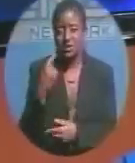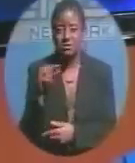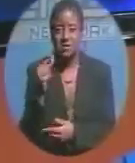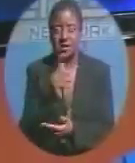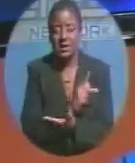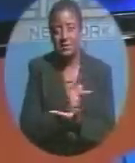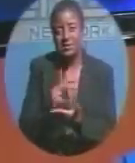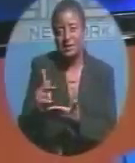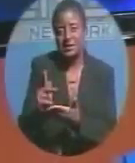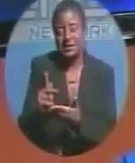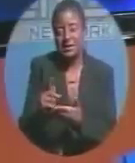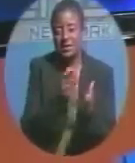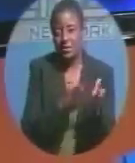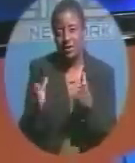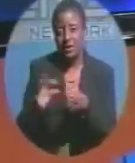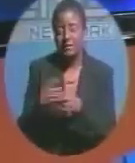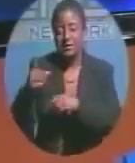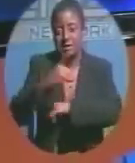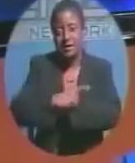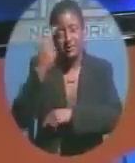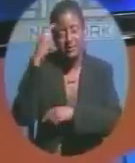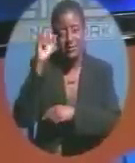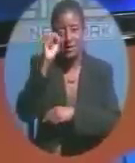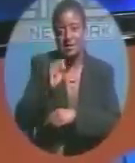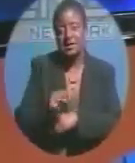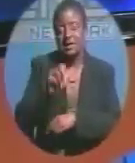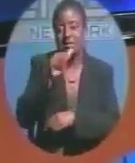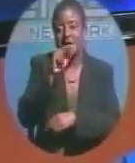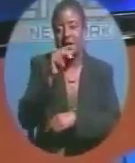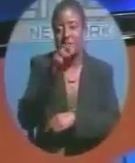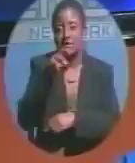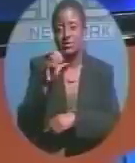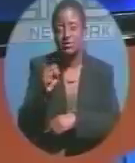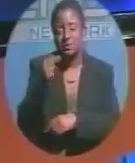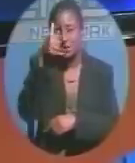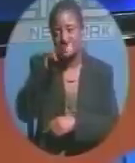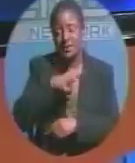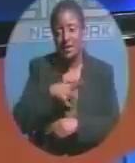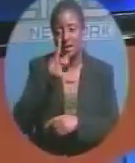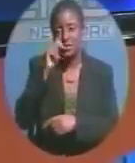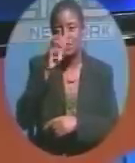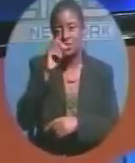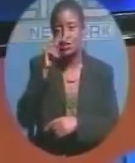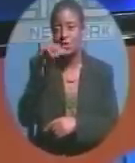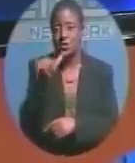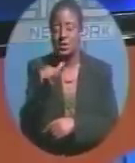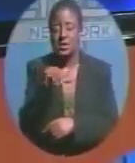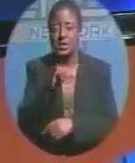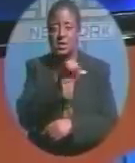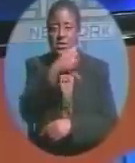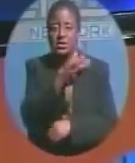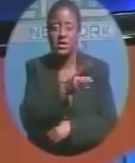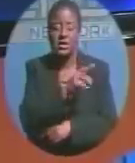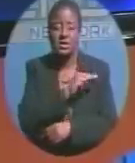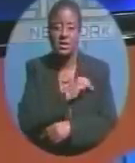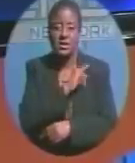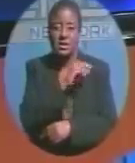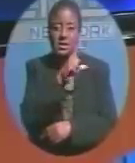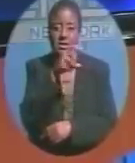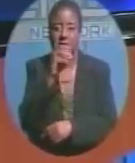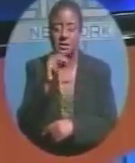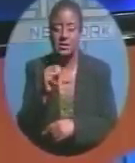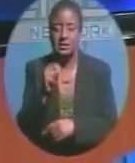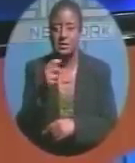and pristine is the order of the day for one South Ashes resident. Tony Jake Nixon makes it his business to keep his surroundings clean.